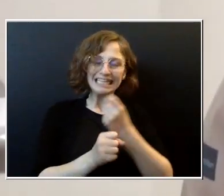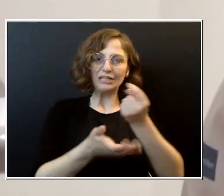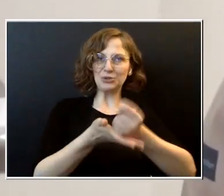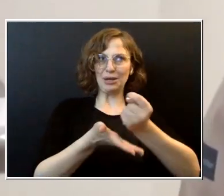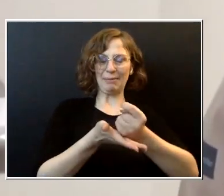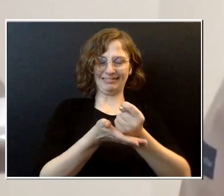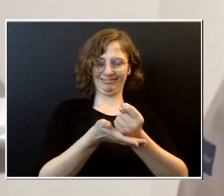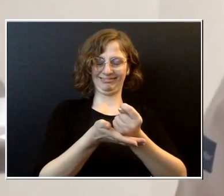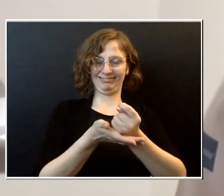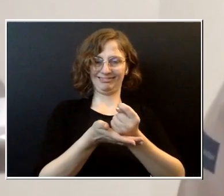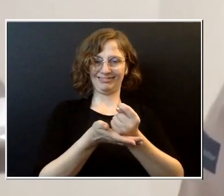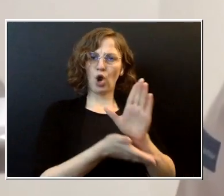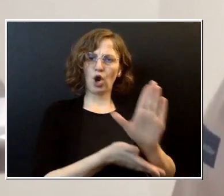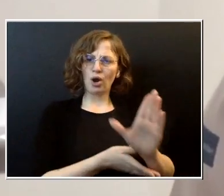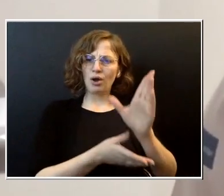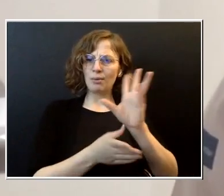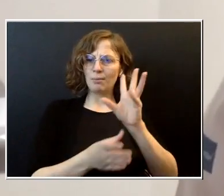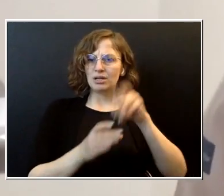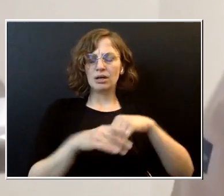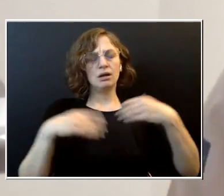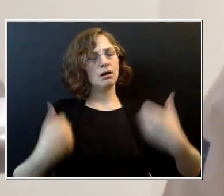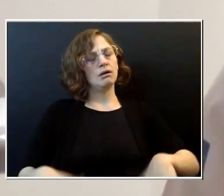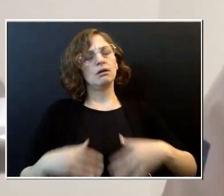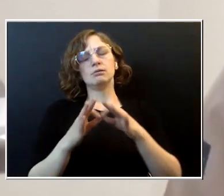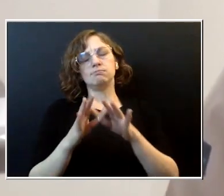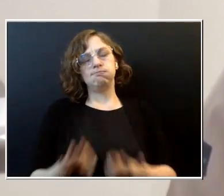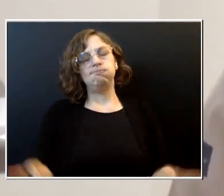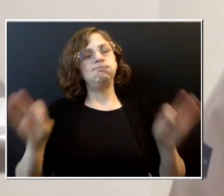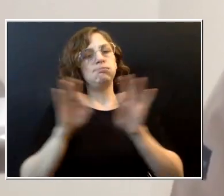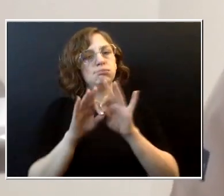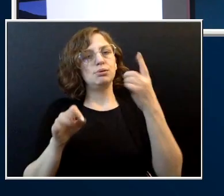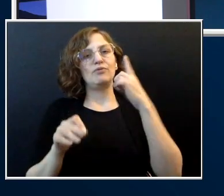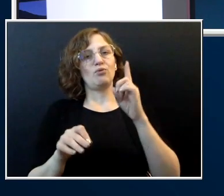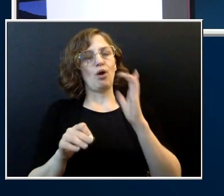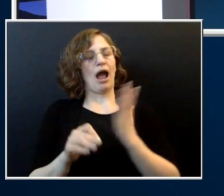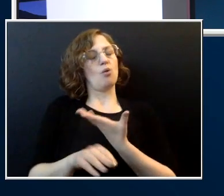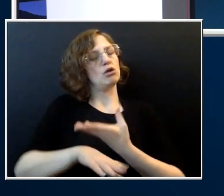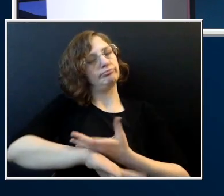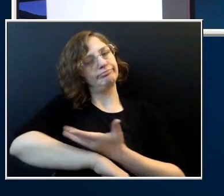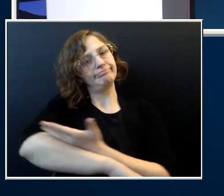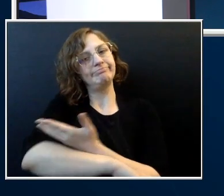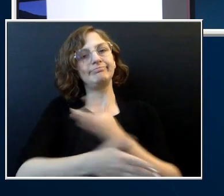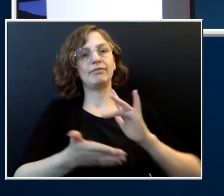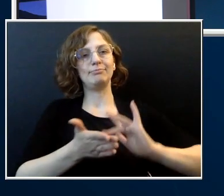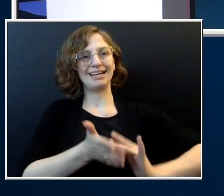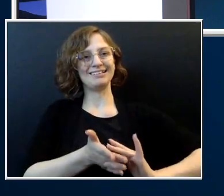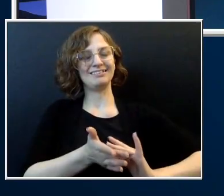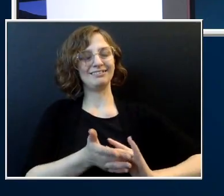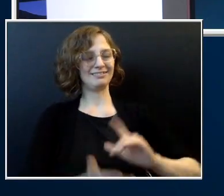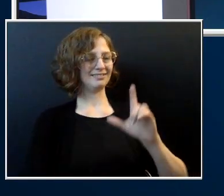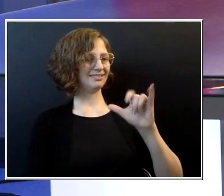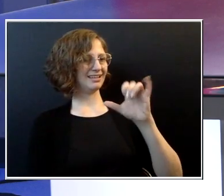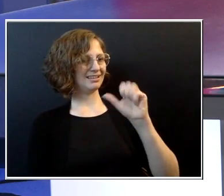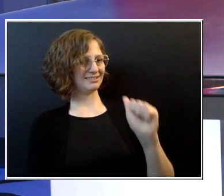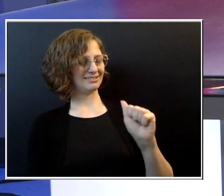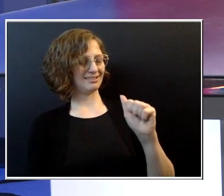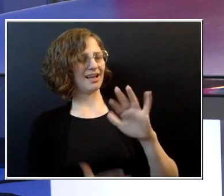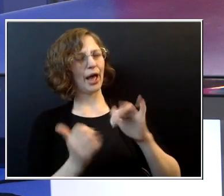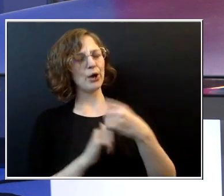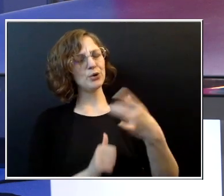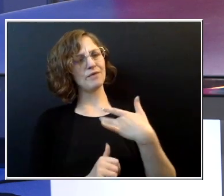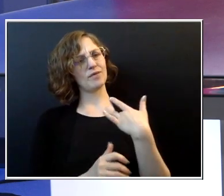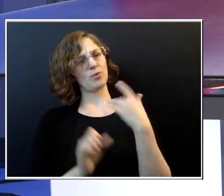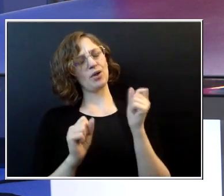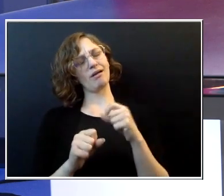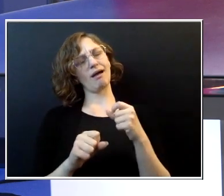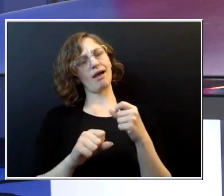participation was crucial to the future of medicine. Lisa, what do you think can be done to improve these racial disparities